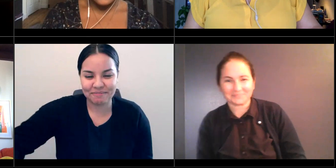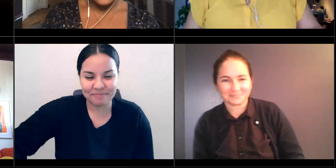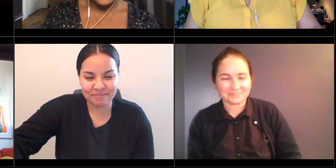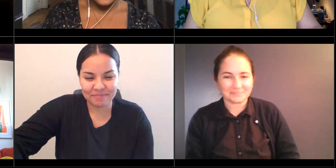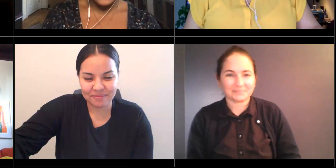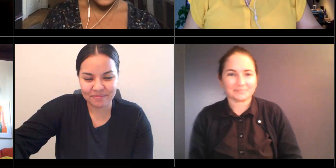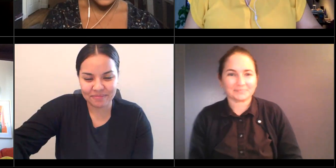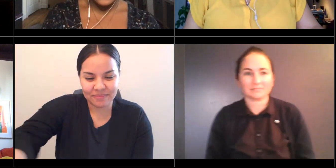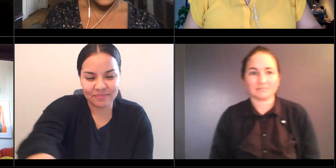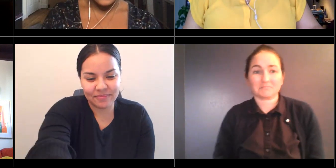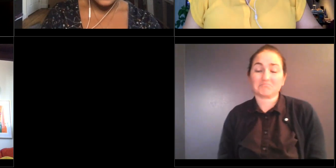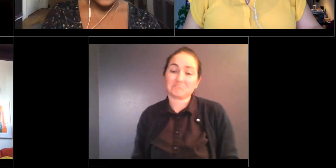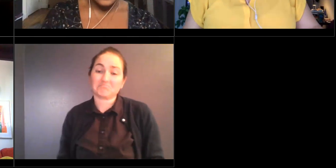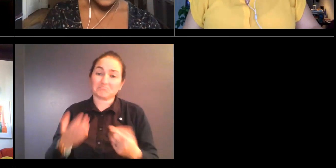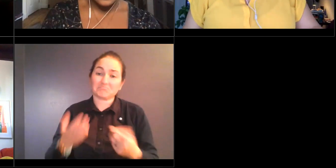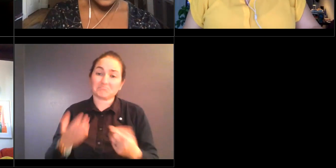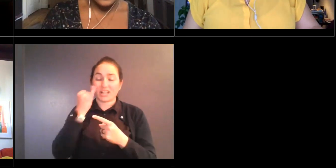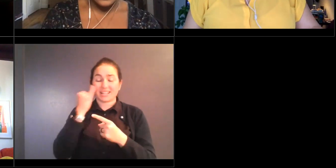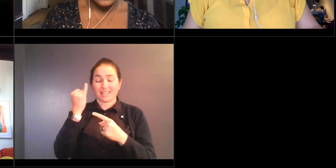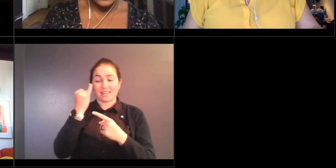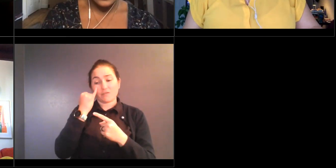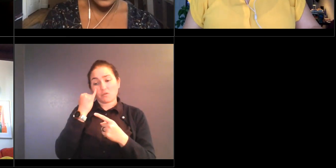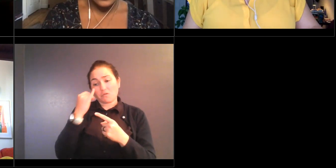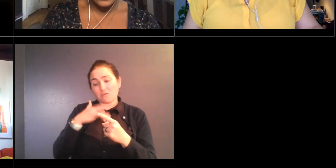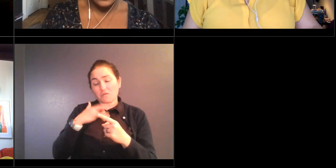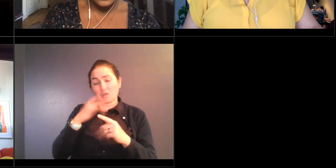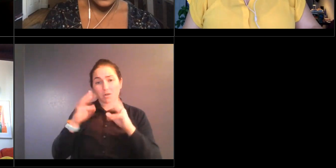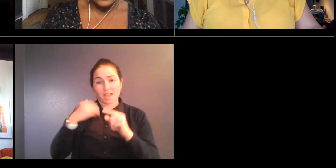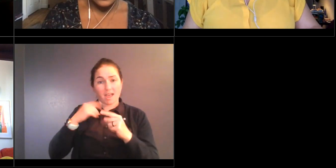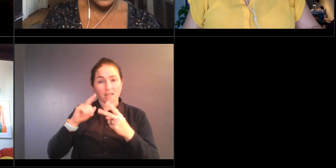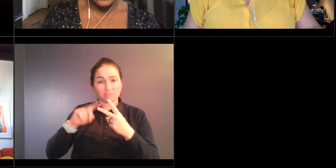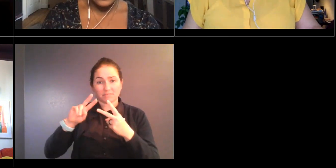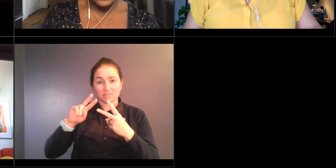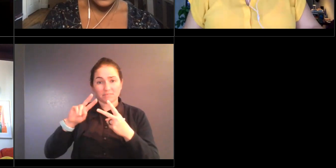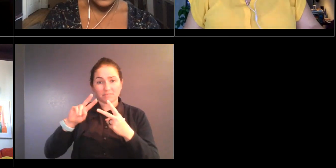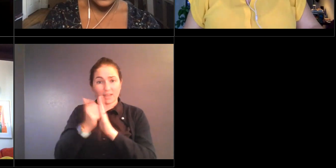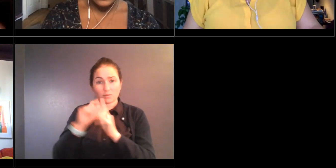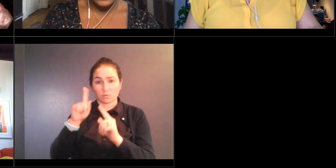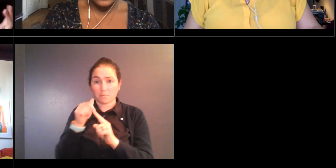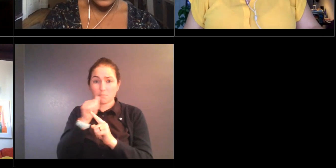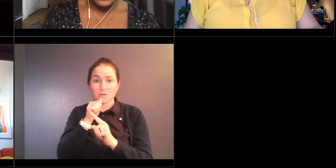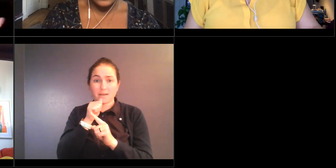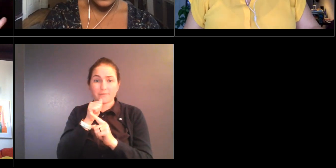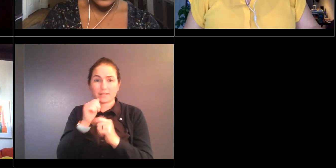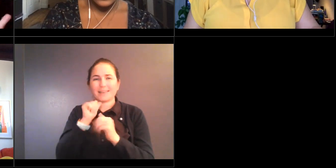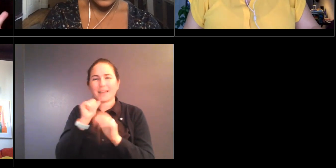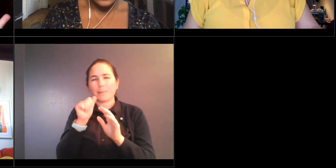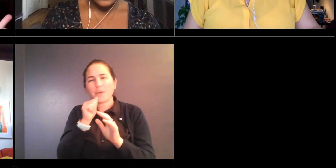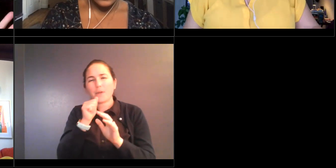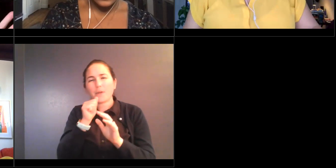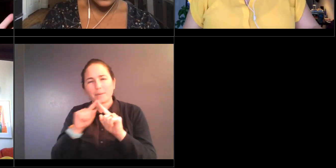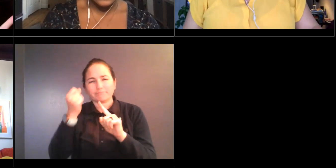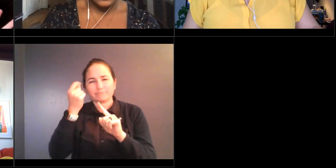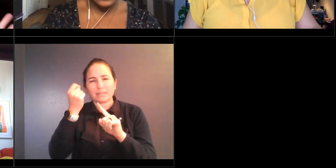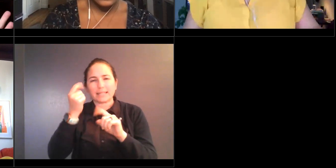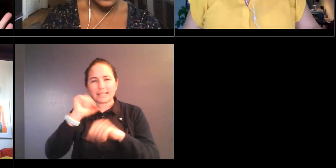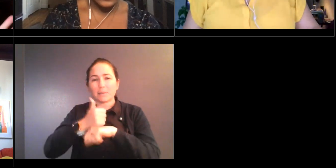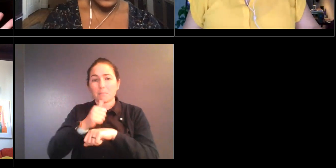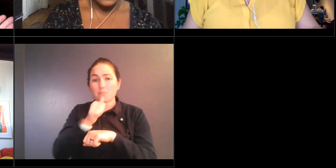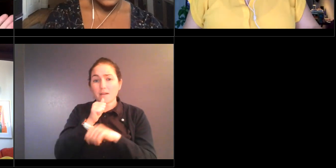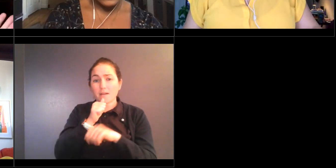I mean, it's a good idea if you're worried at all to have a second account that's purely private, like not private. You can set it to be